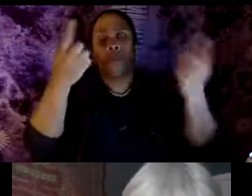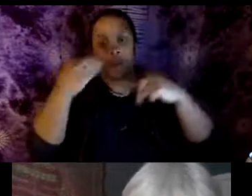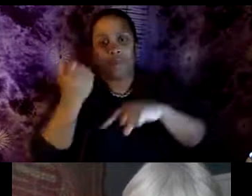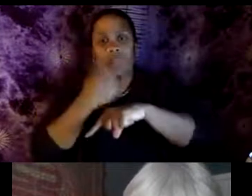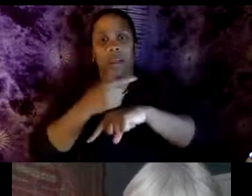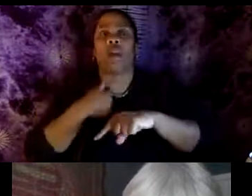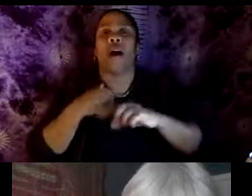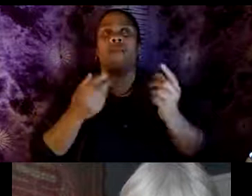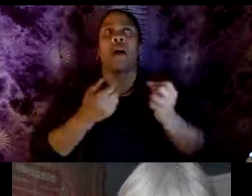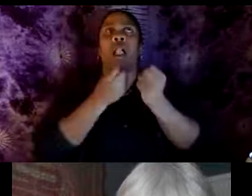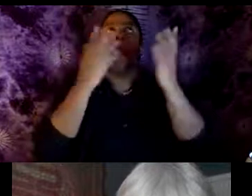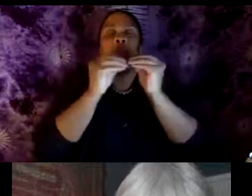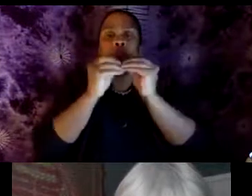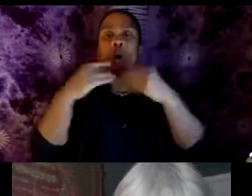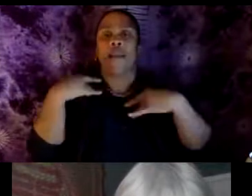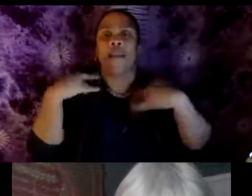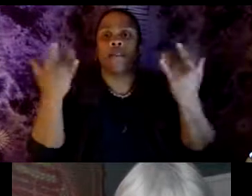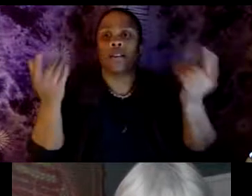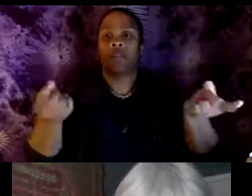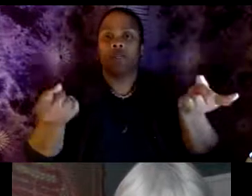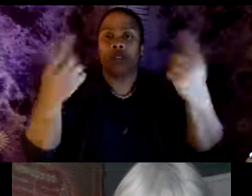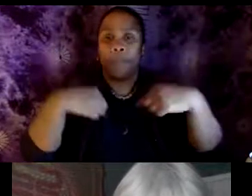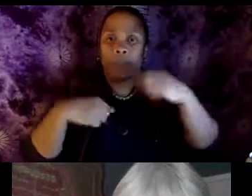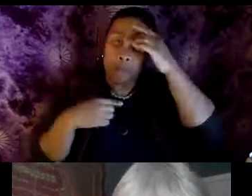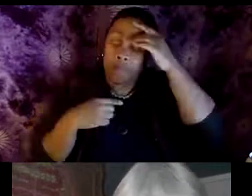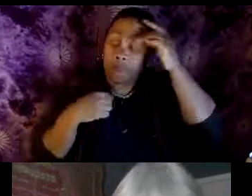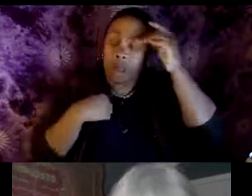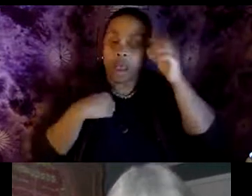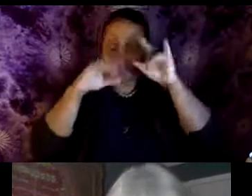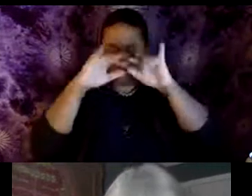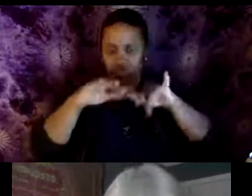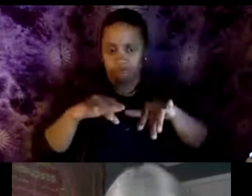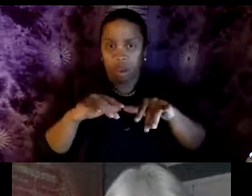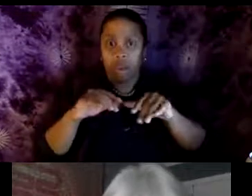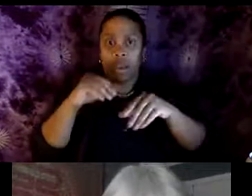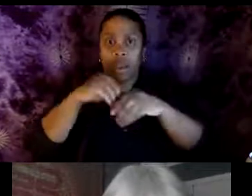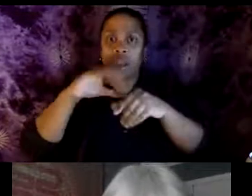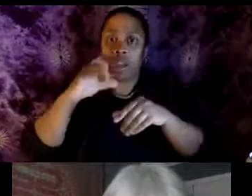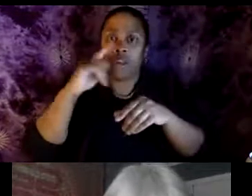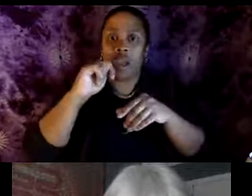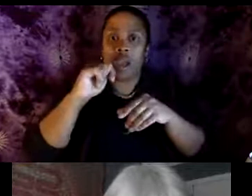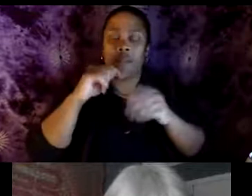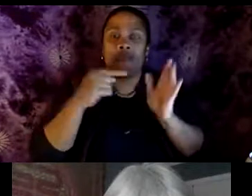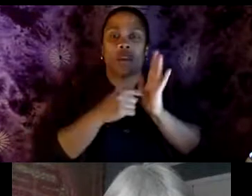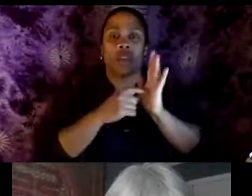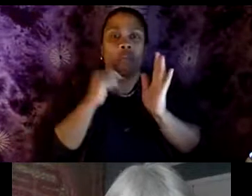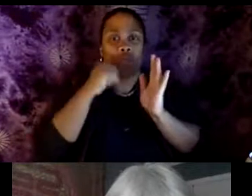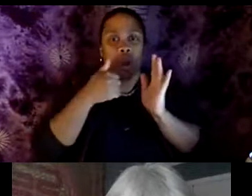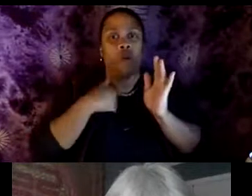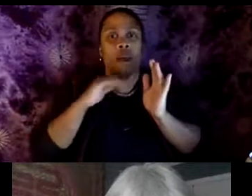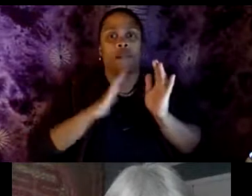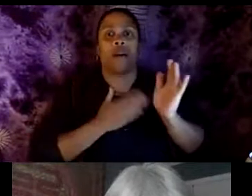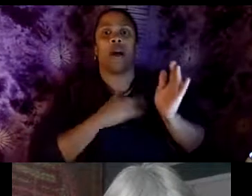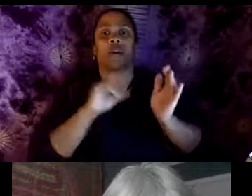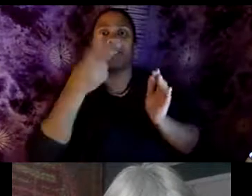events coming up. I put those in the chat, and just for example, tomorrow we have our second practice circle. There are 4